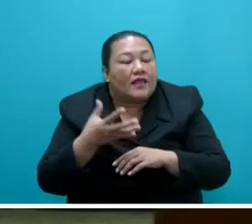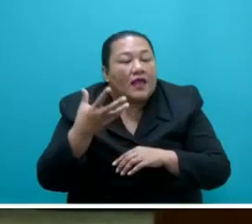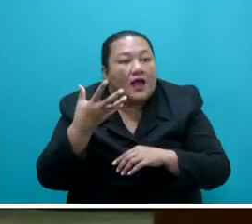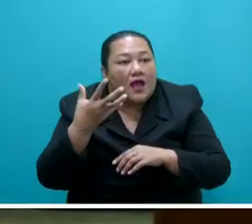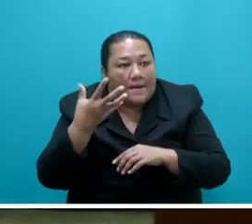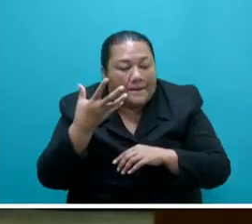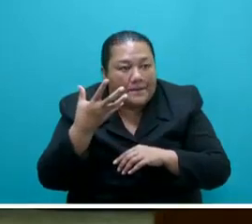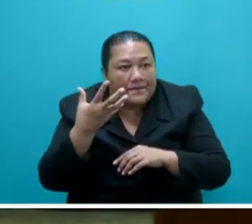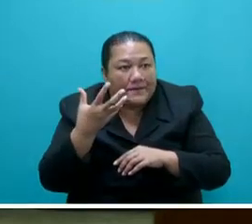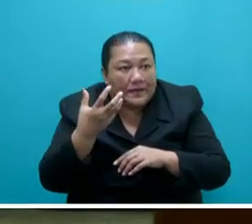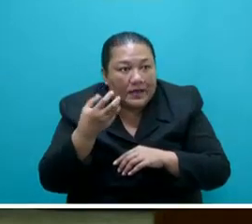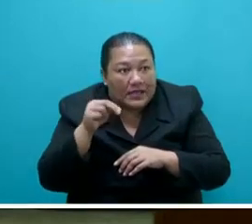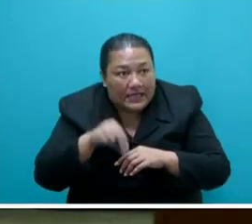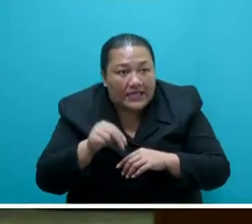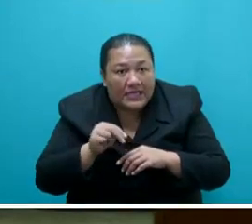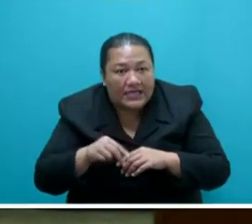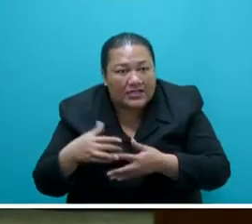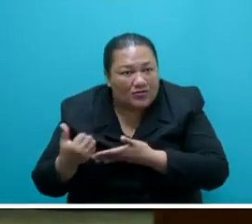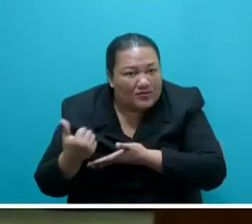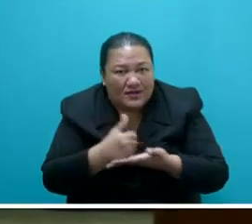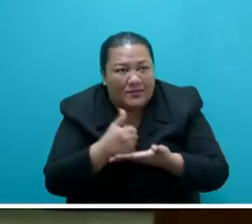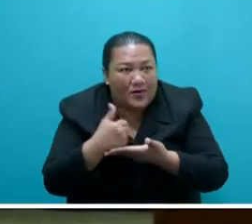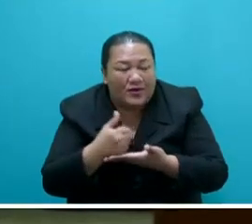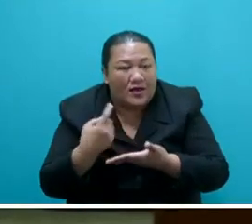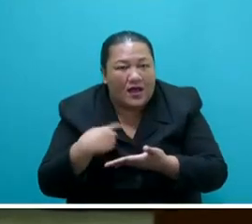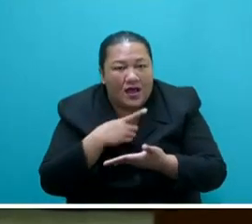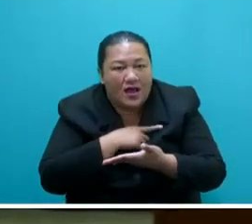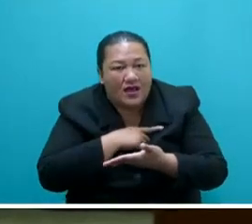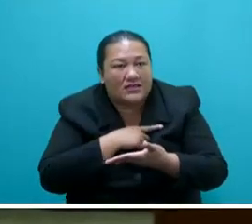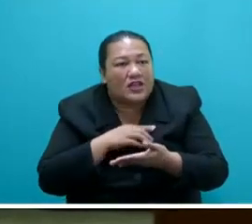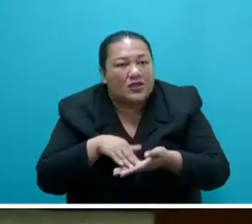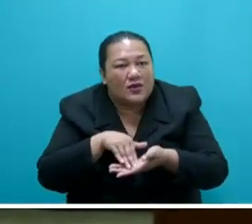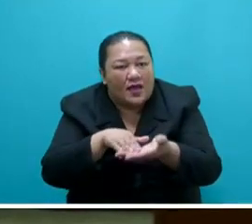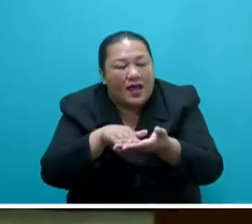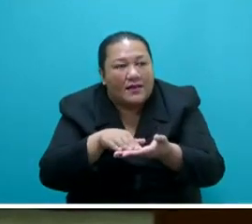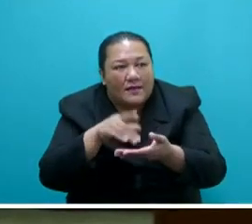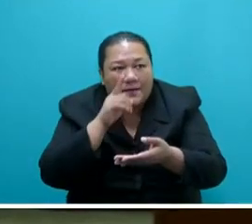expense of the Indo-Fijian brothers and sisters.